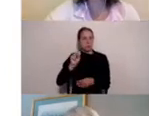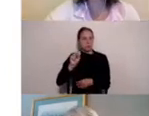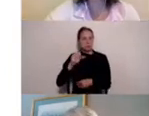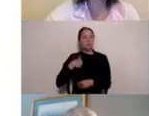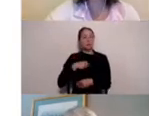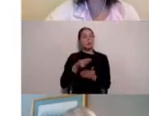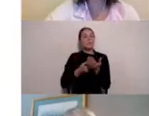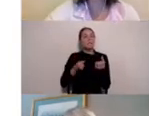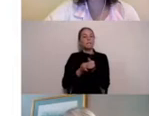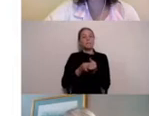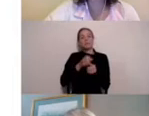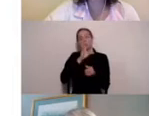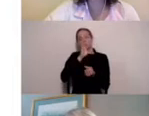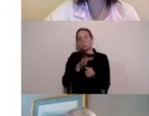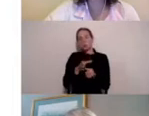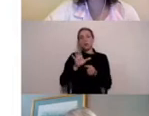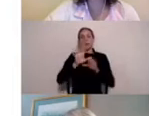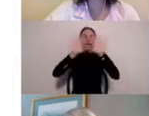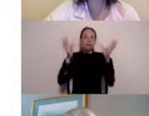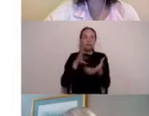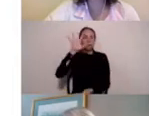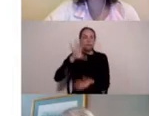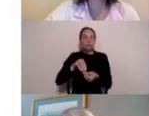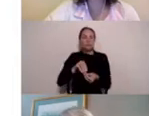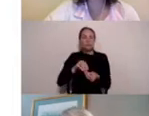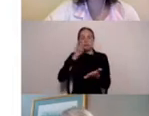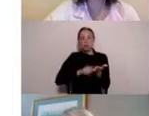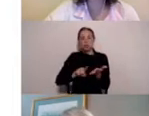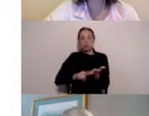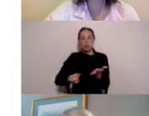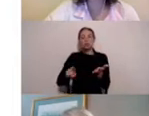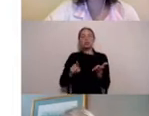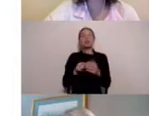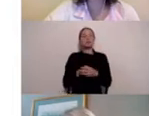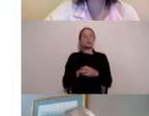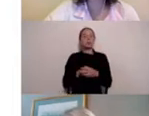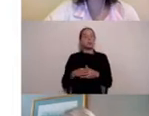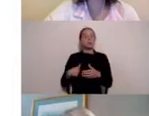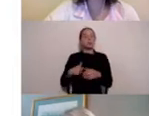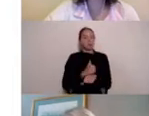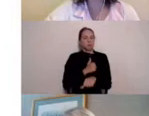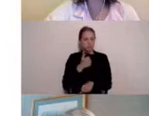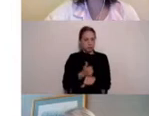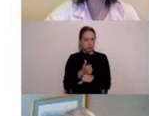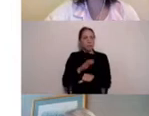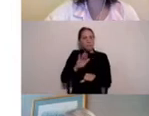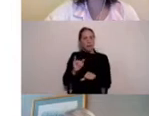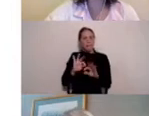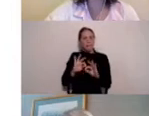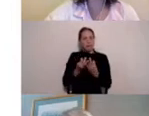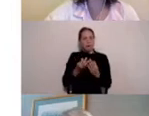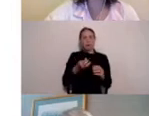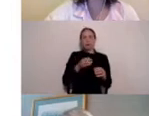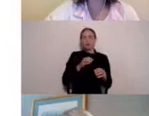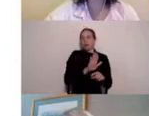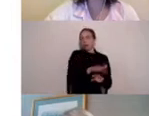comprehensive research that drives breakthroughs in treatments and care. We were established by a family with a child with SMA back in